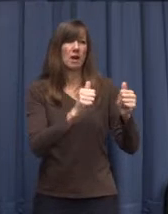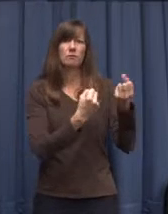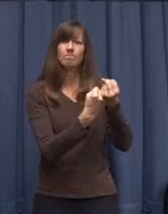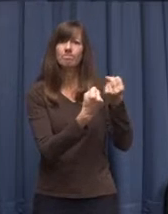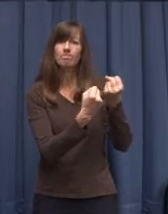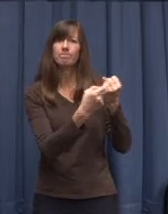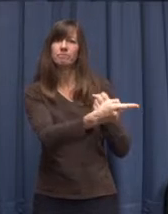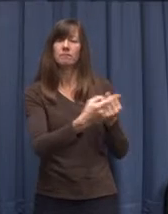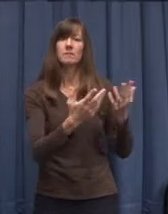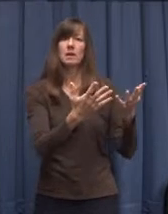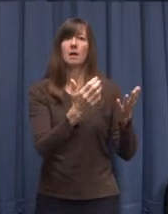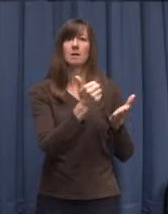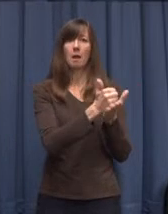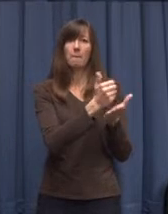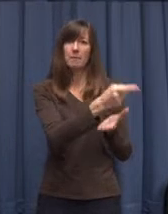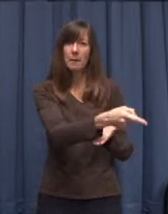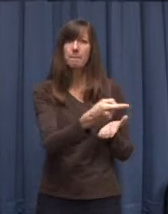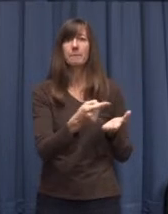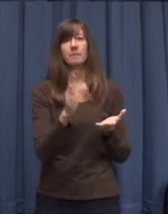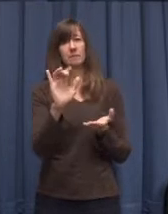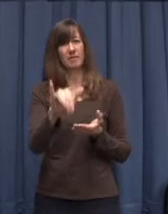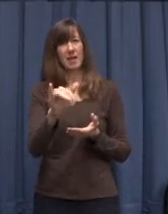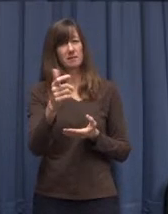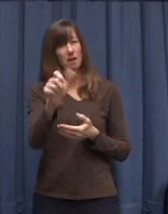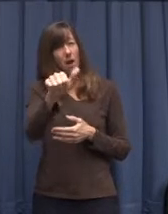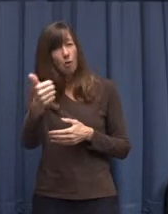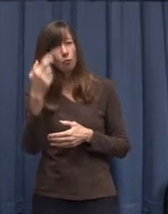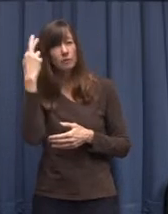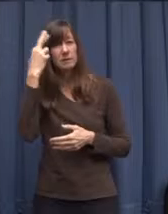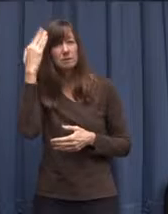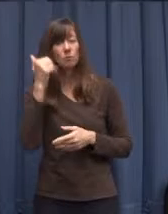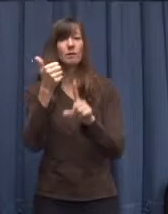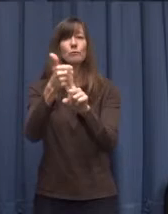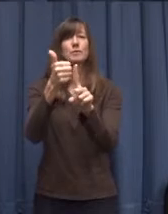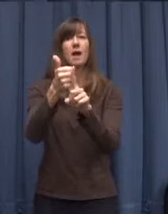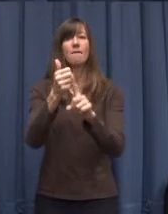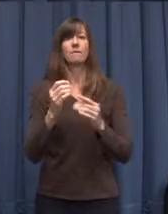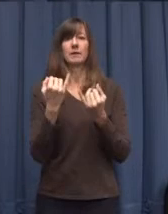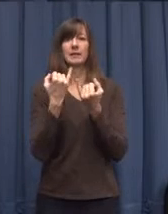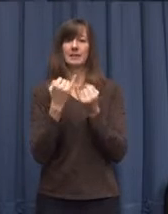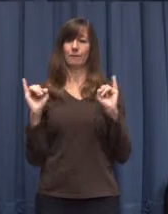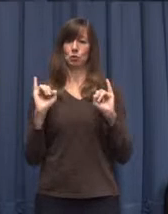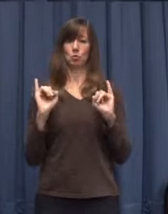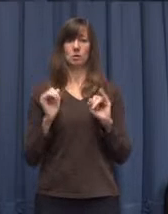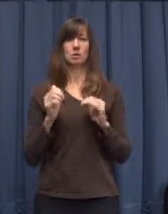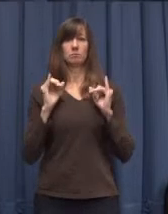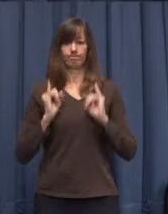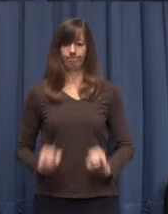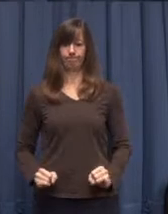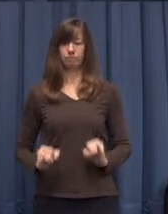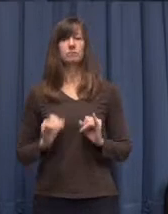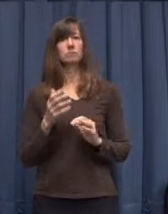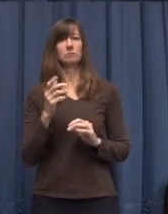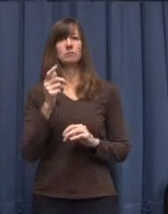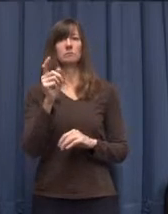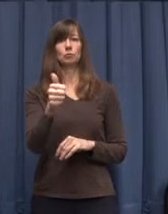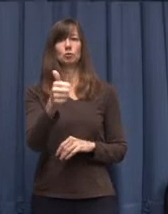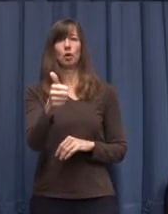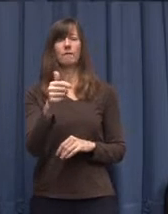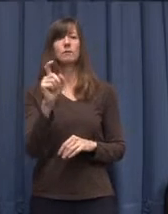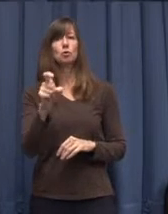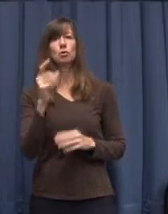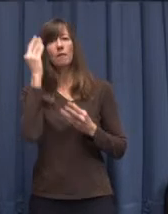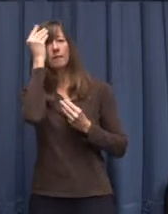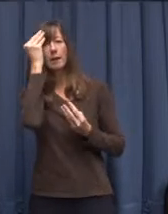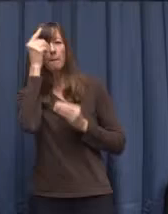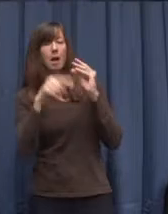your individual actions. If COVID gets out of control again, it will impact our economy. It will impact our small businesses who